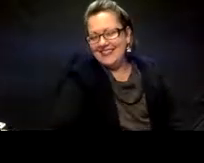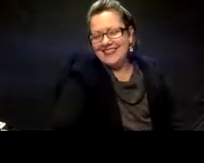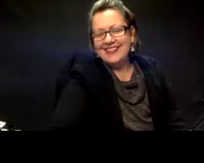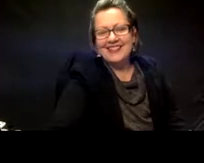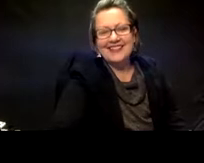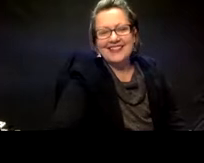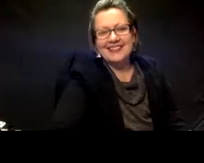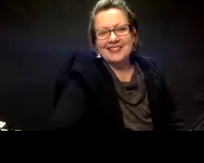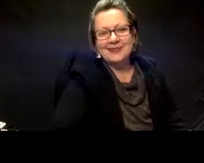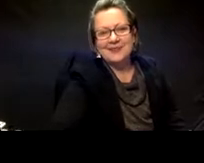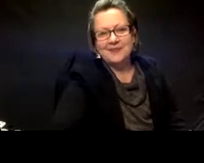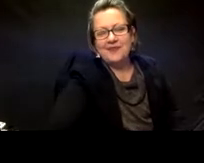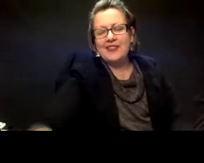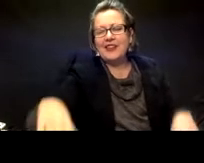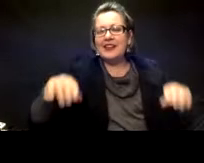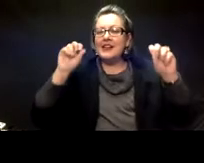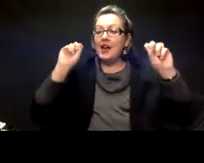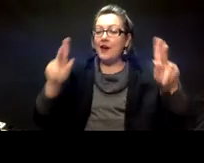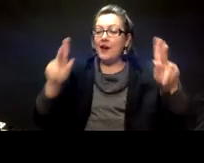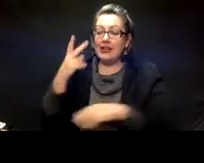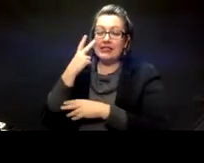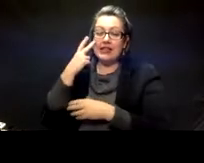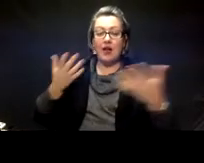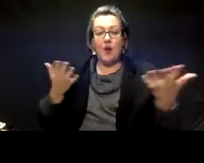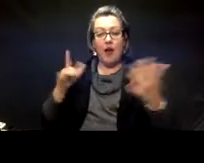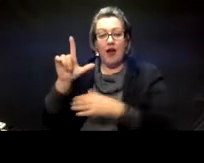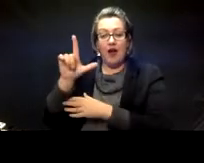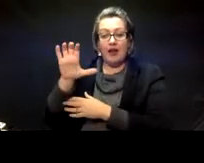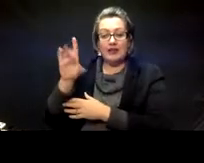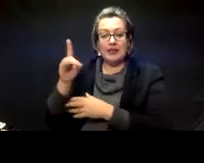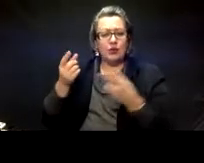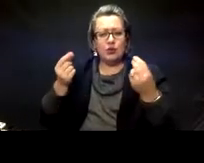know that I'm new to this job and I appreciate your patience.